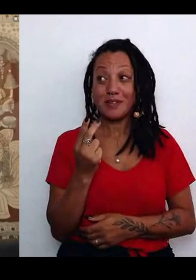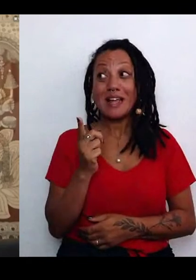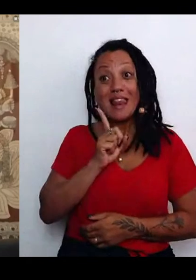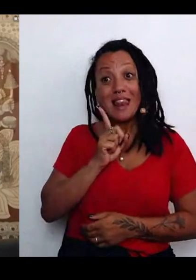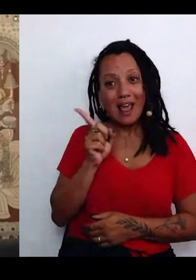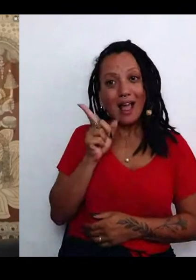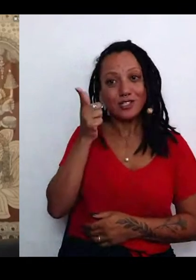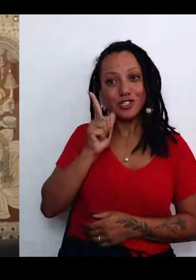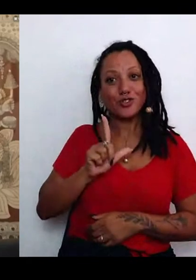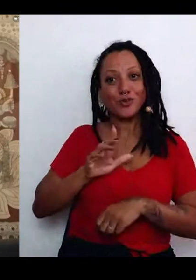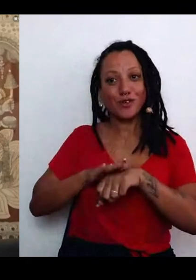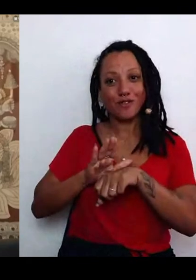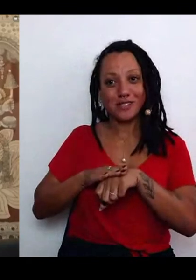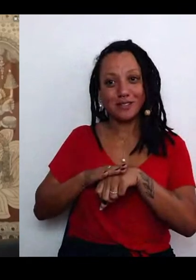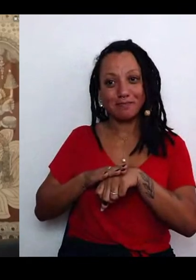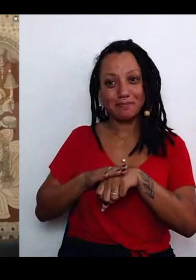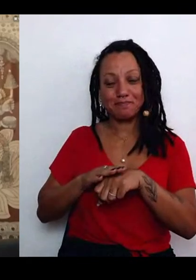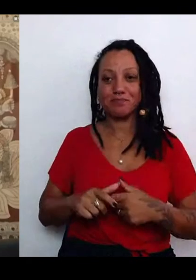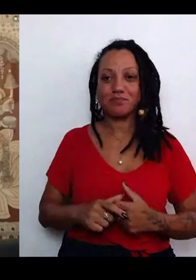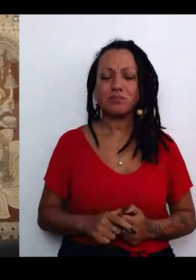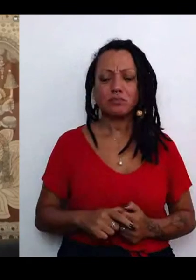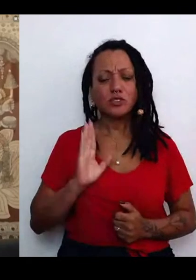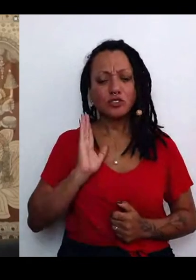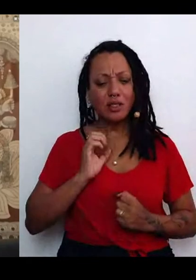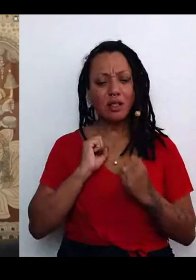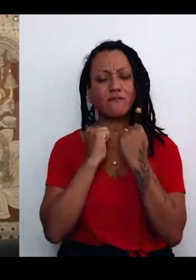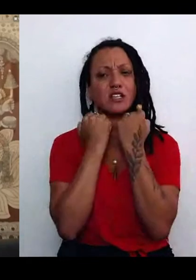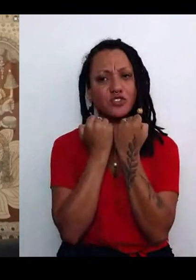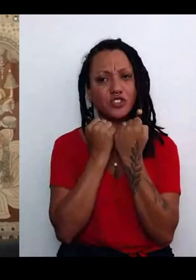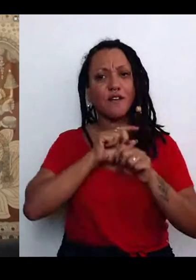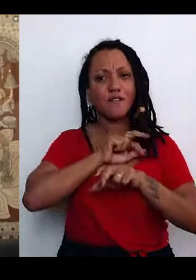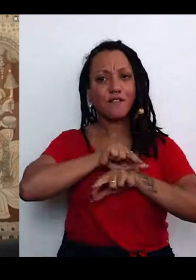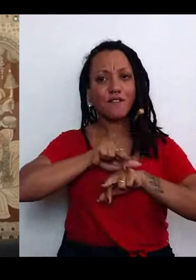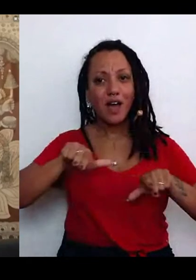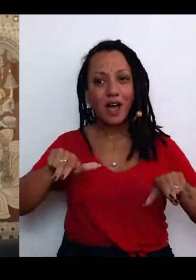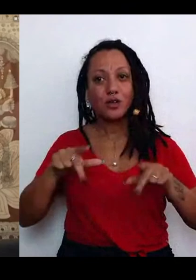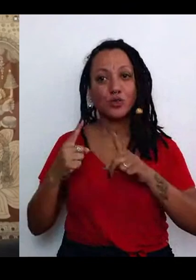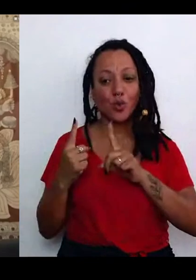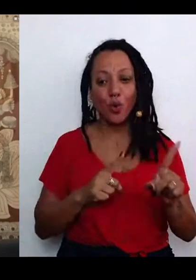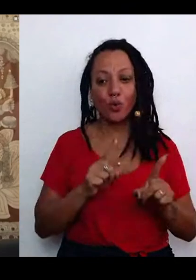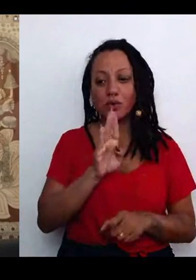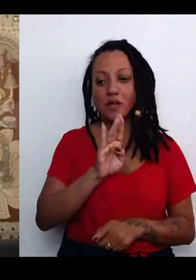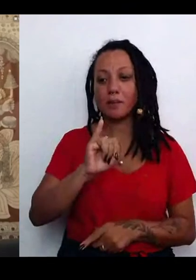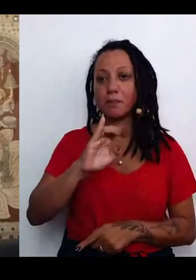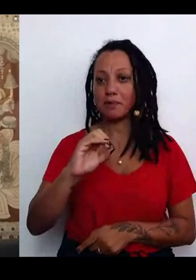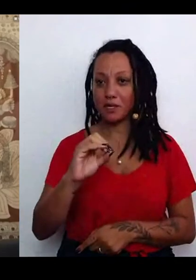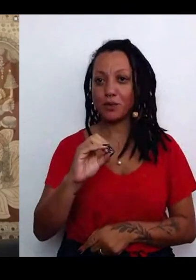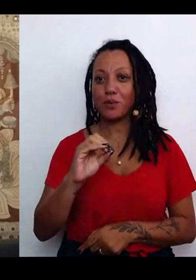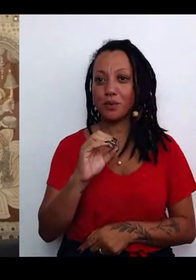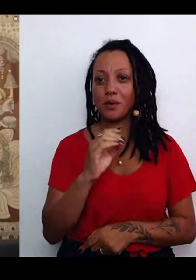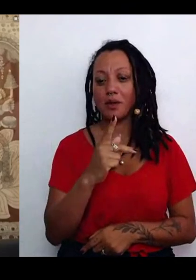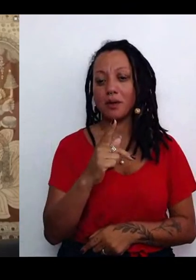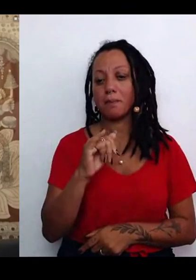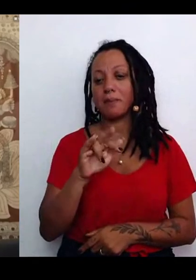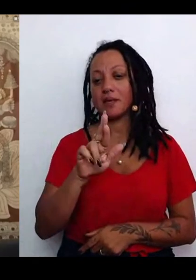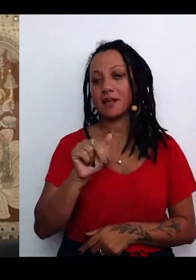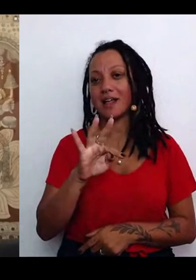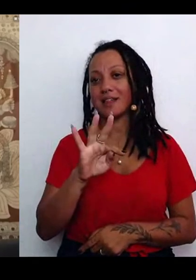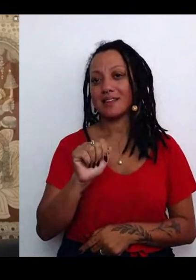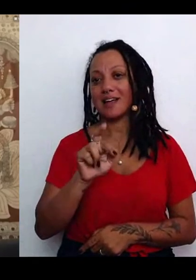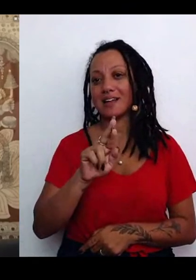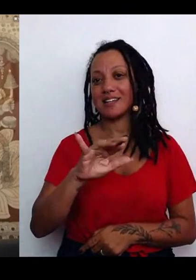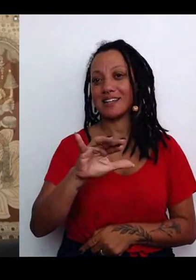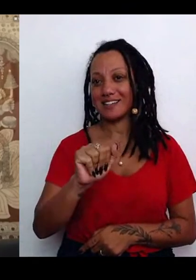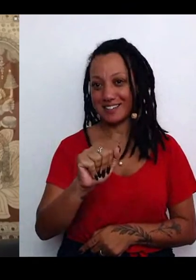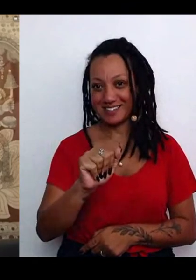actual bio piracy when I wrote biopiracy there was no real biopiracy then the bio piracy of neem took place a tree that